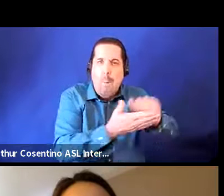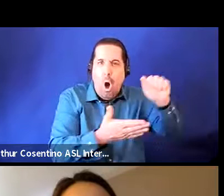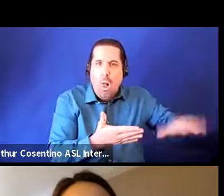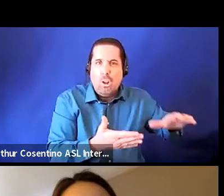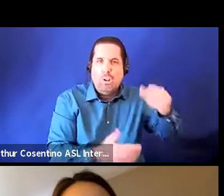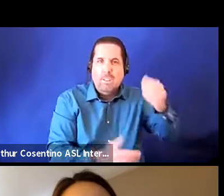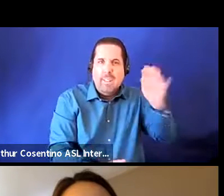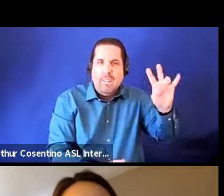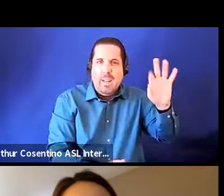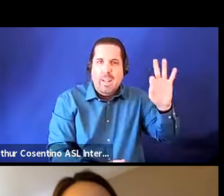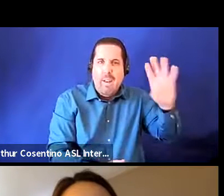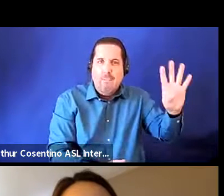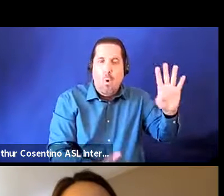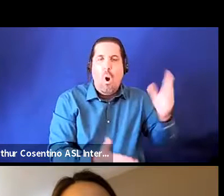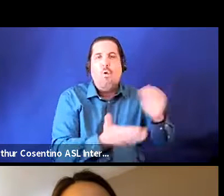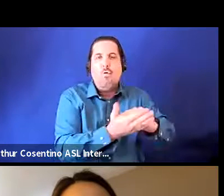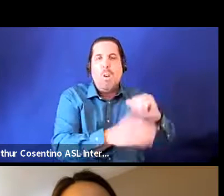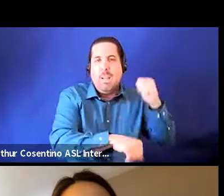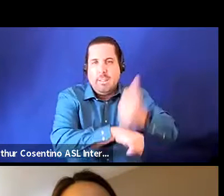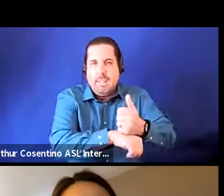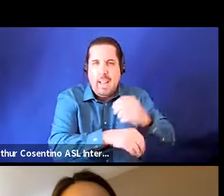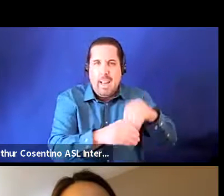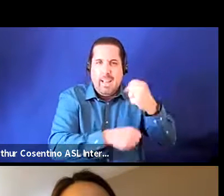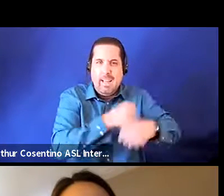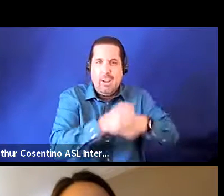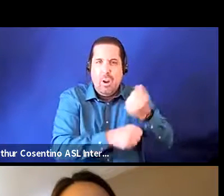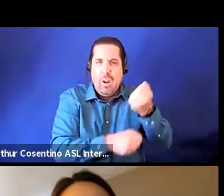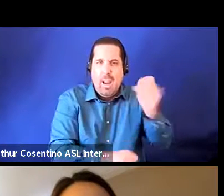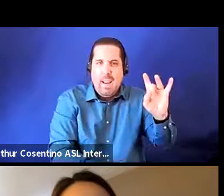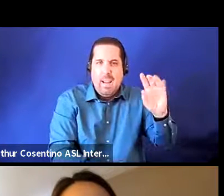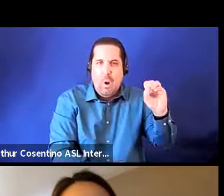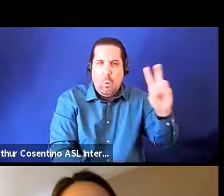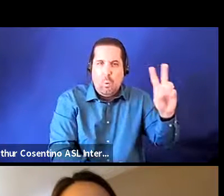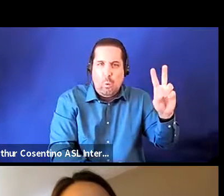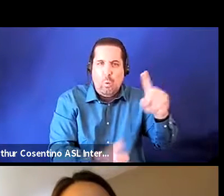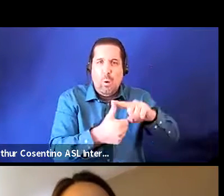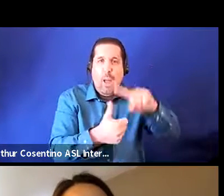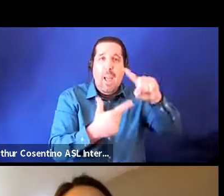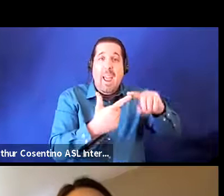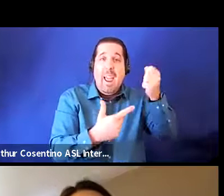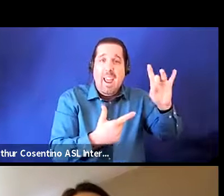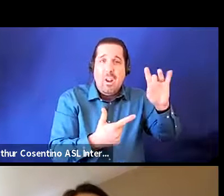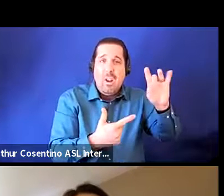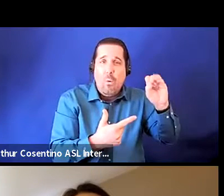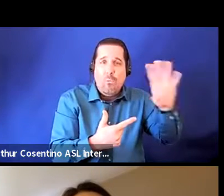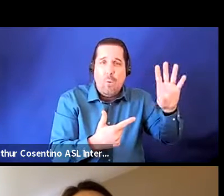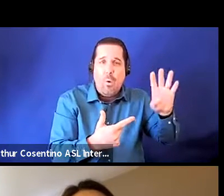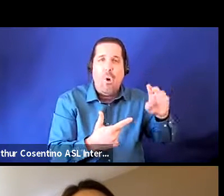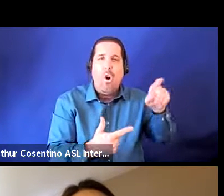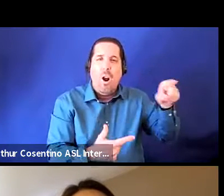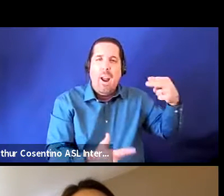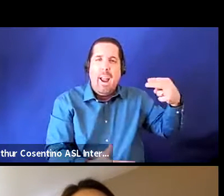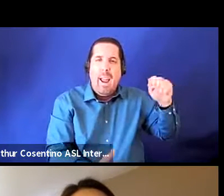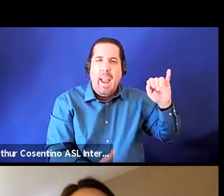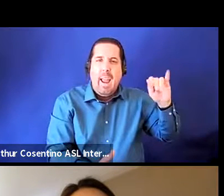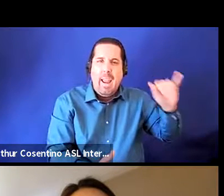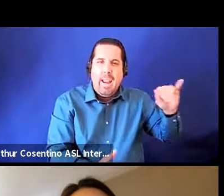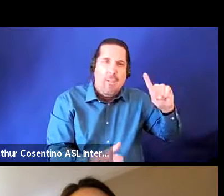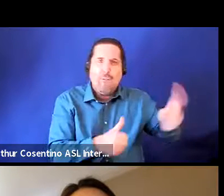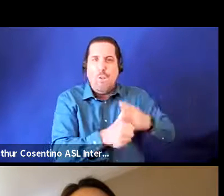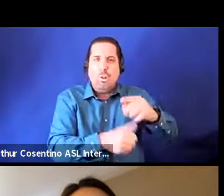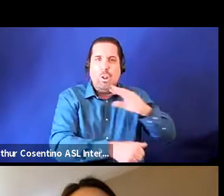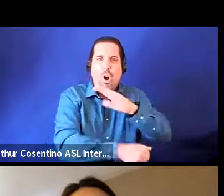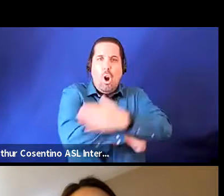and then reinstated it in 1802. 1804, Haiti became the first country to fully